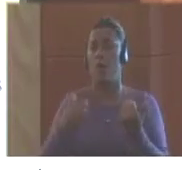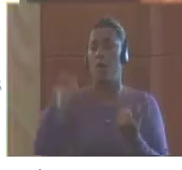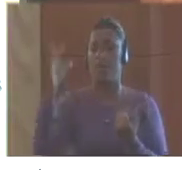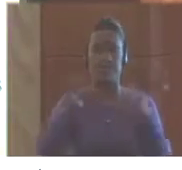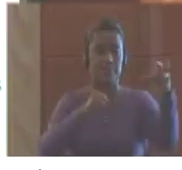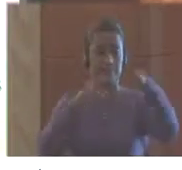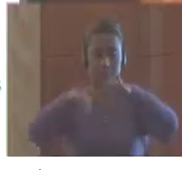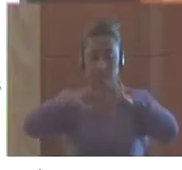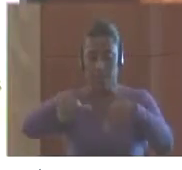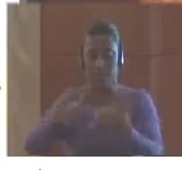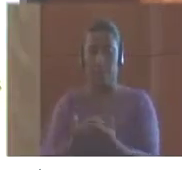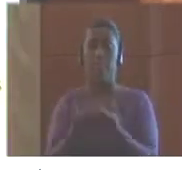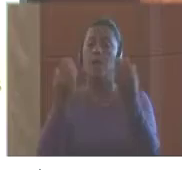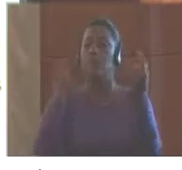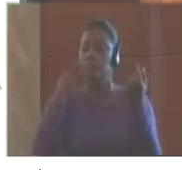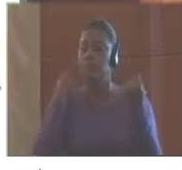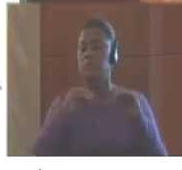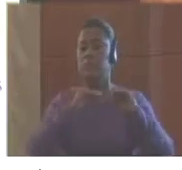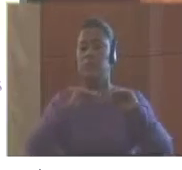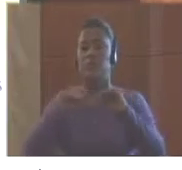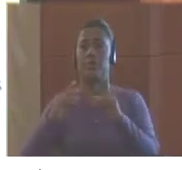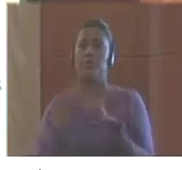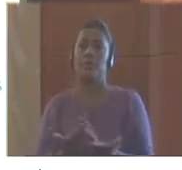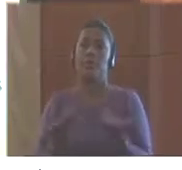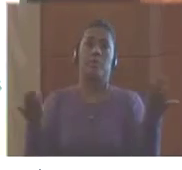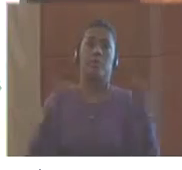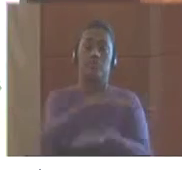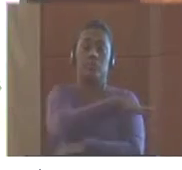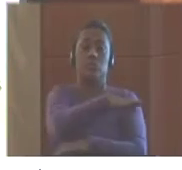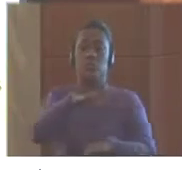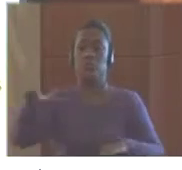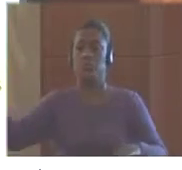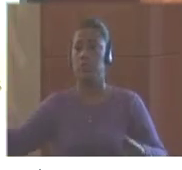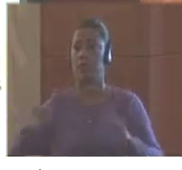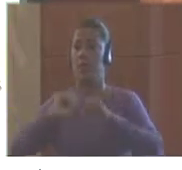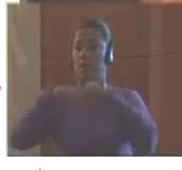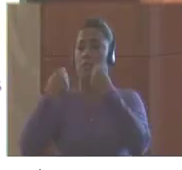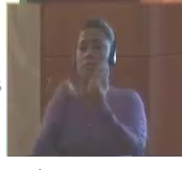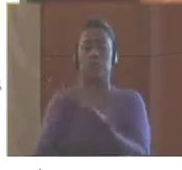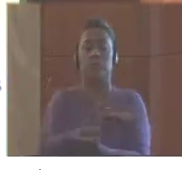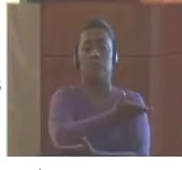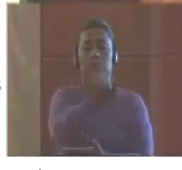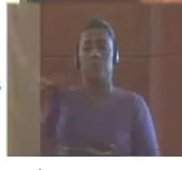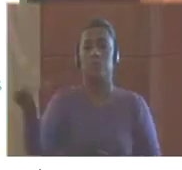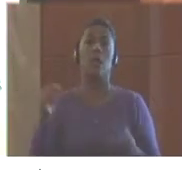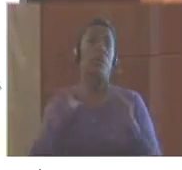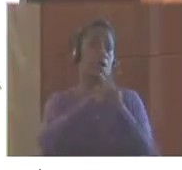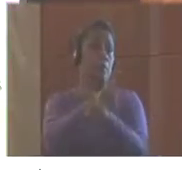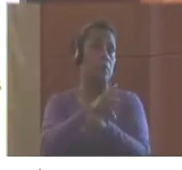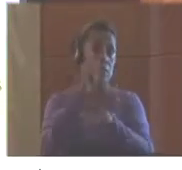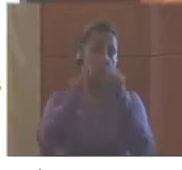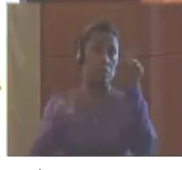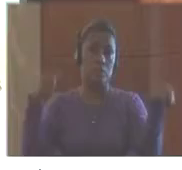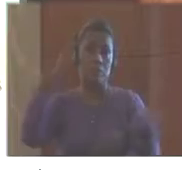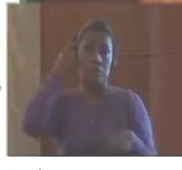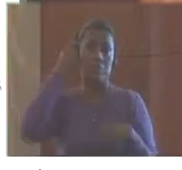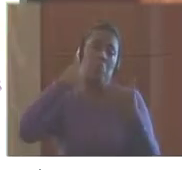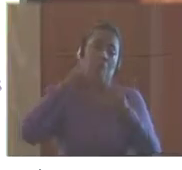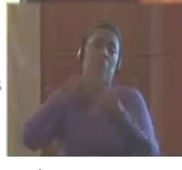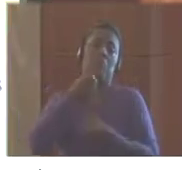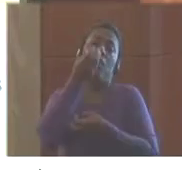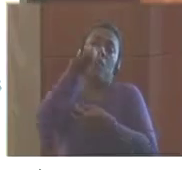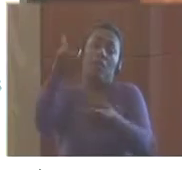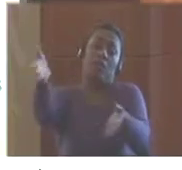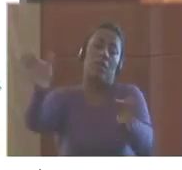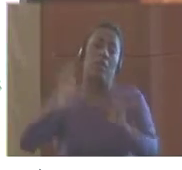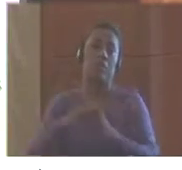to implement vertically and also horizontally through the civil society. And of course, this is very